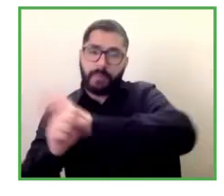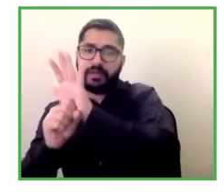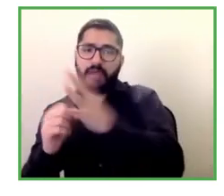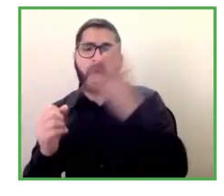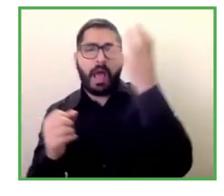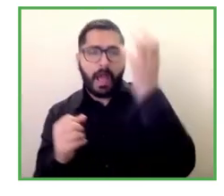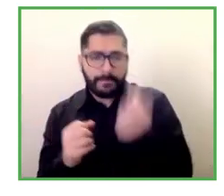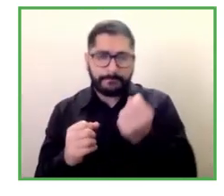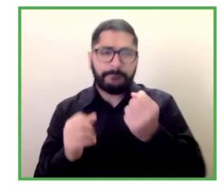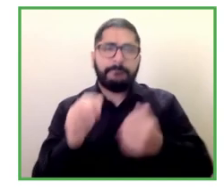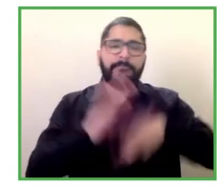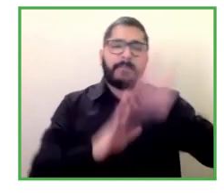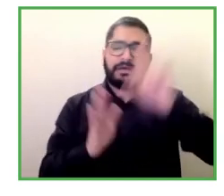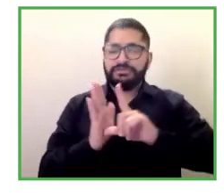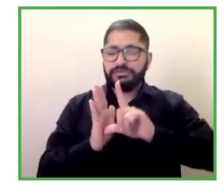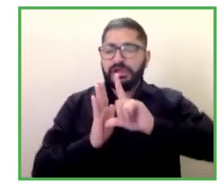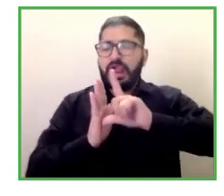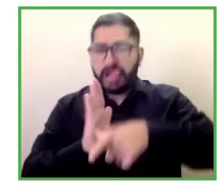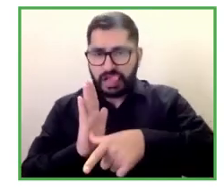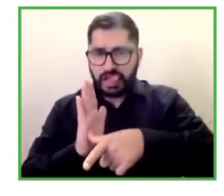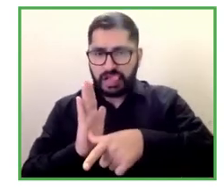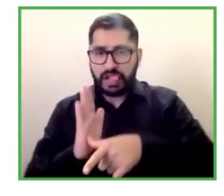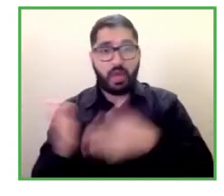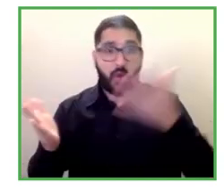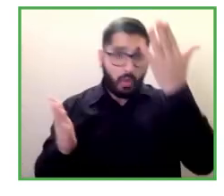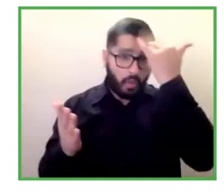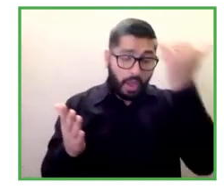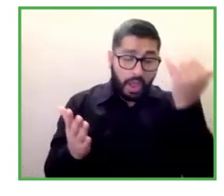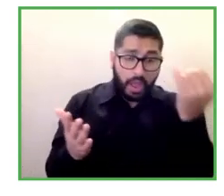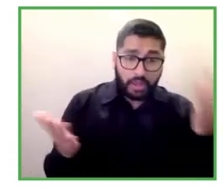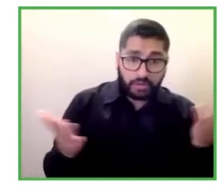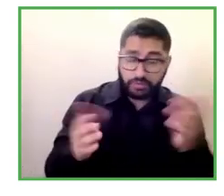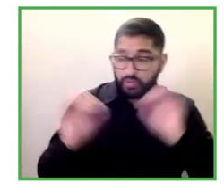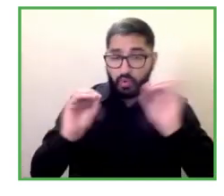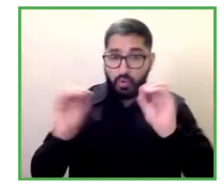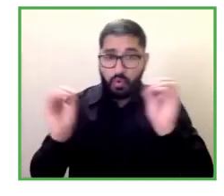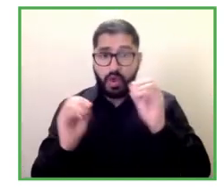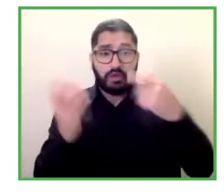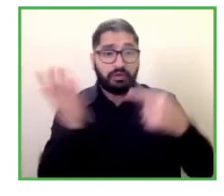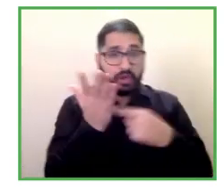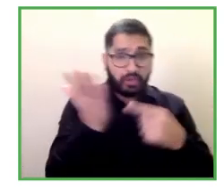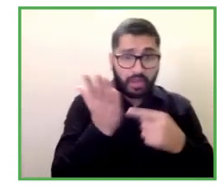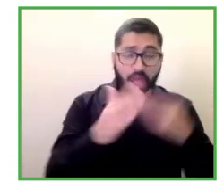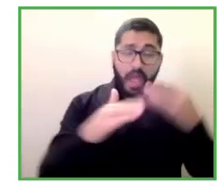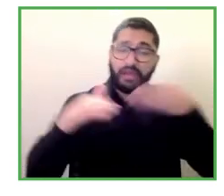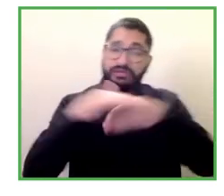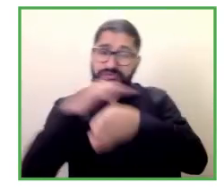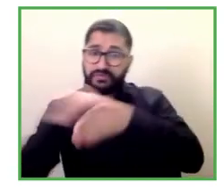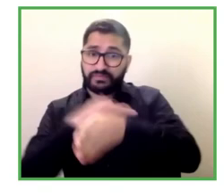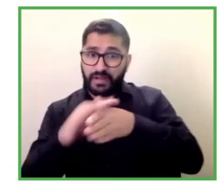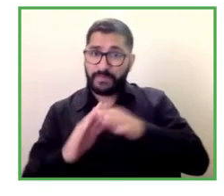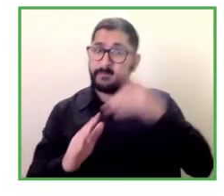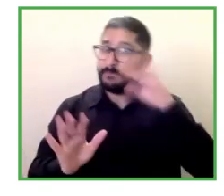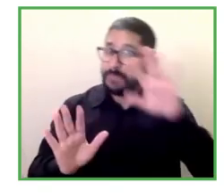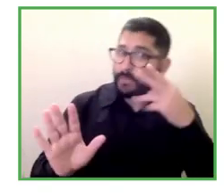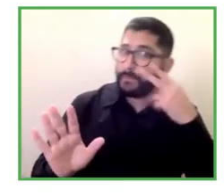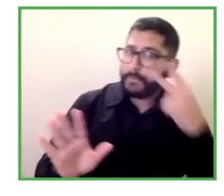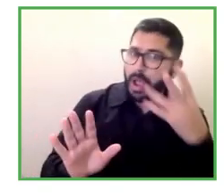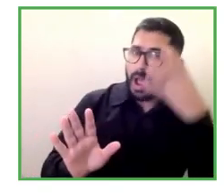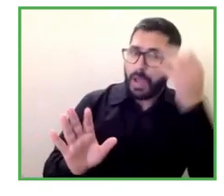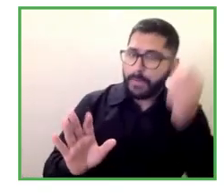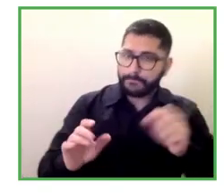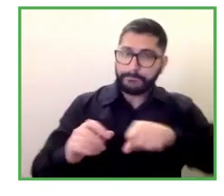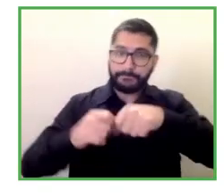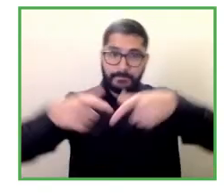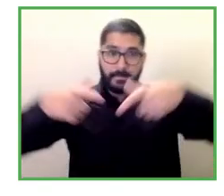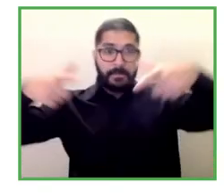as accessible technology, we've seen an increase in requests around ensuring that telework is inclusive to all, which